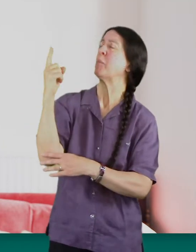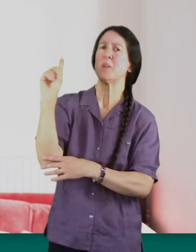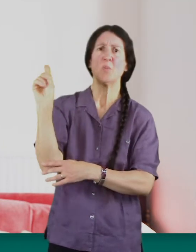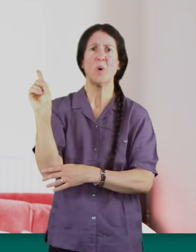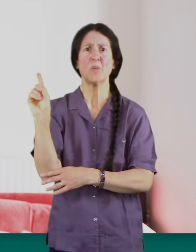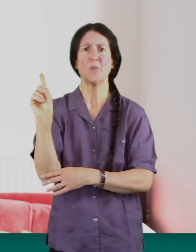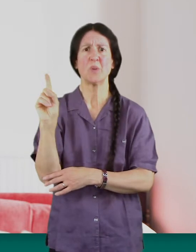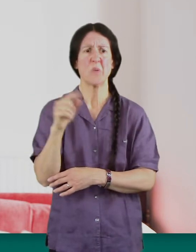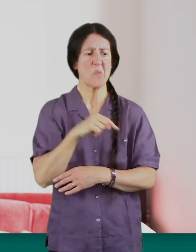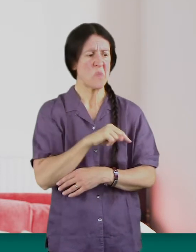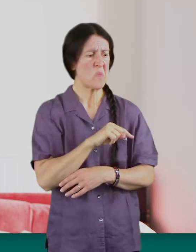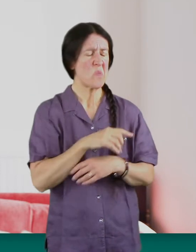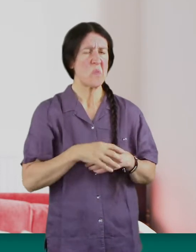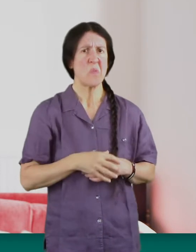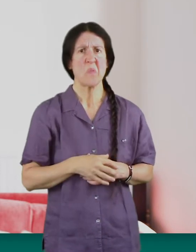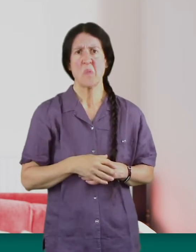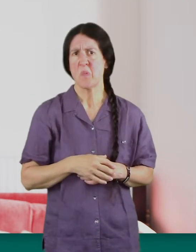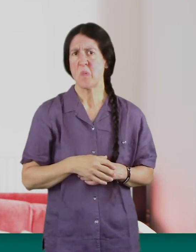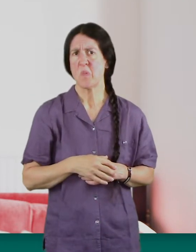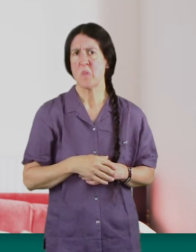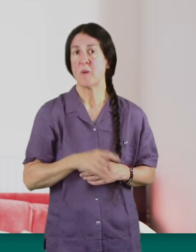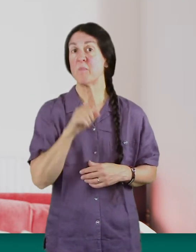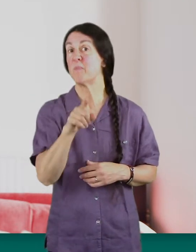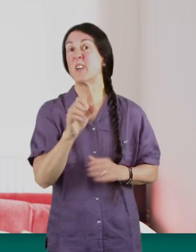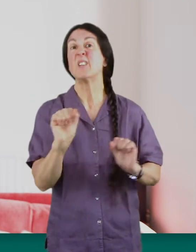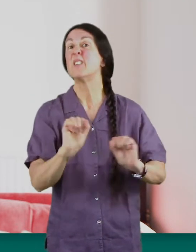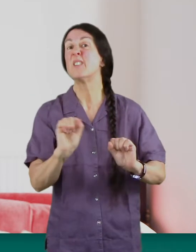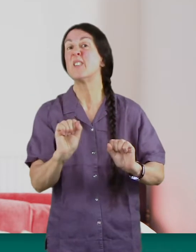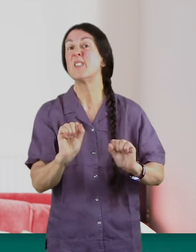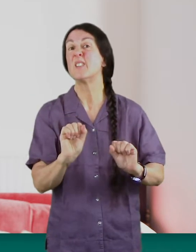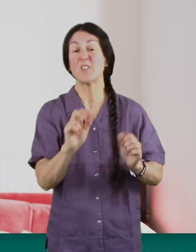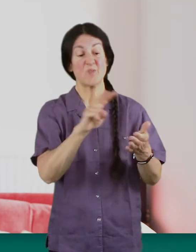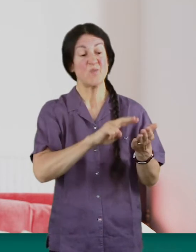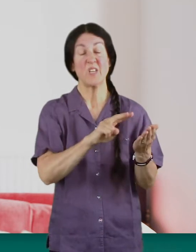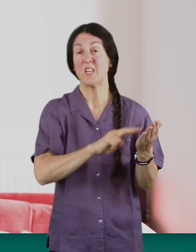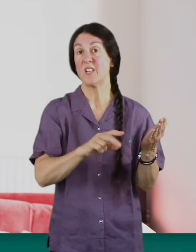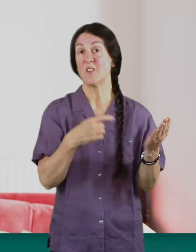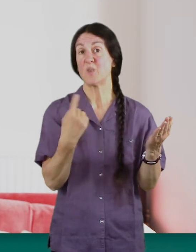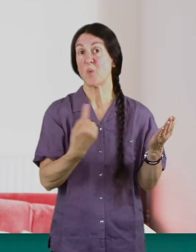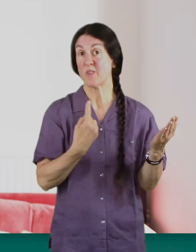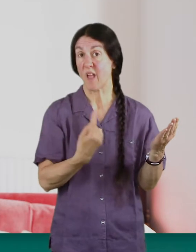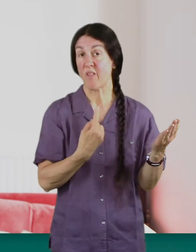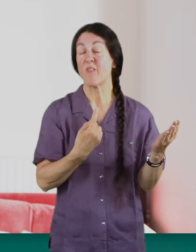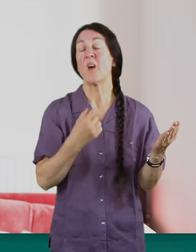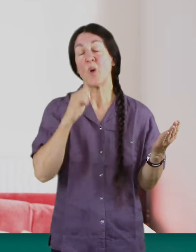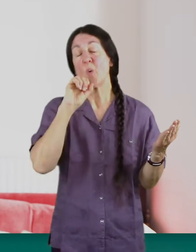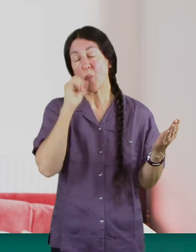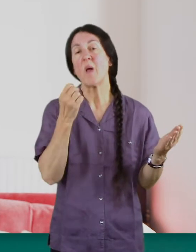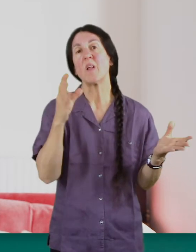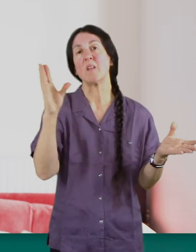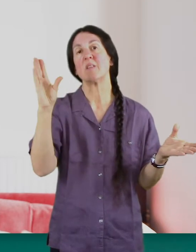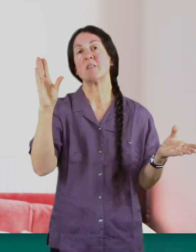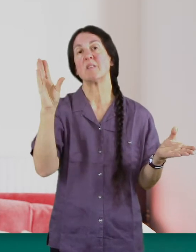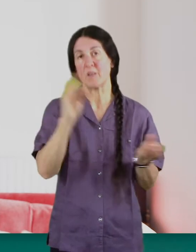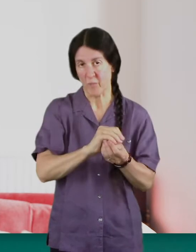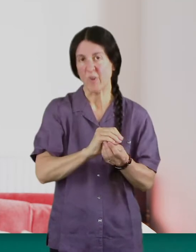chapters? If you didn't have a chance to read it, I'm going to do my best to give you a summary, but it is going to be